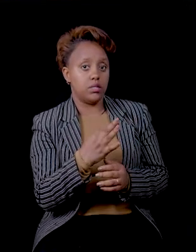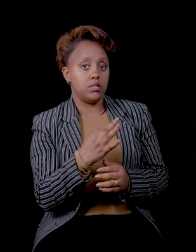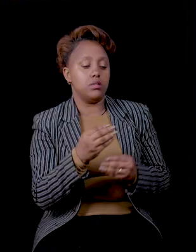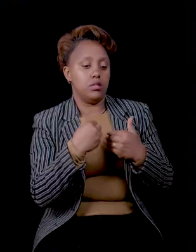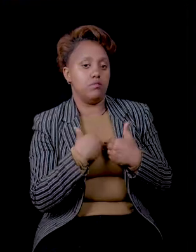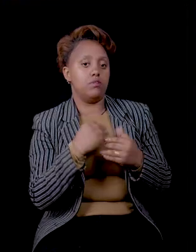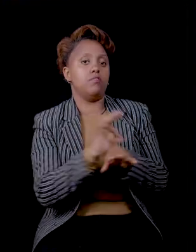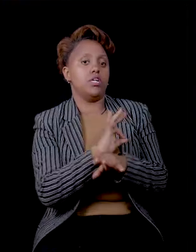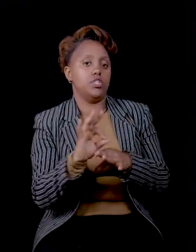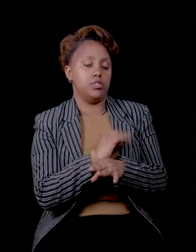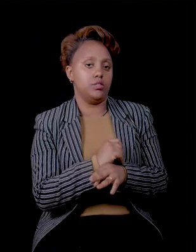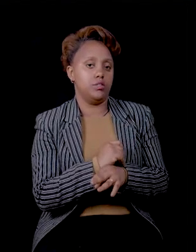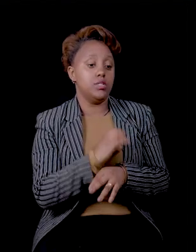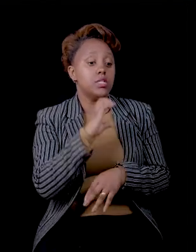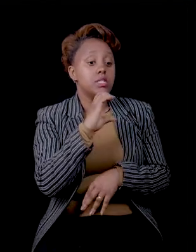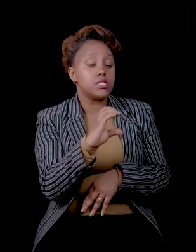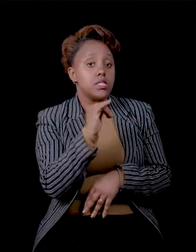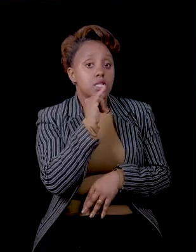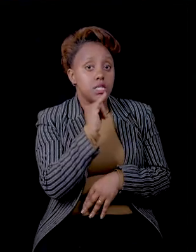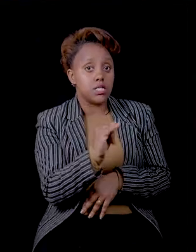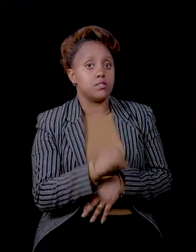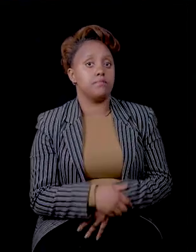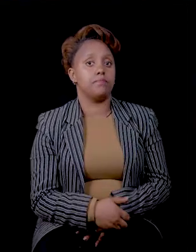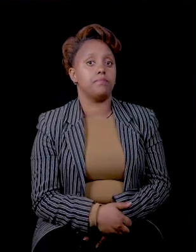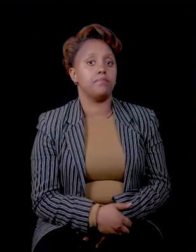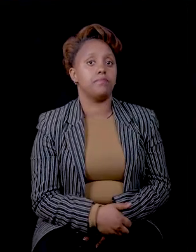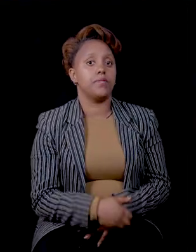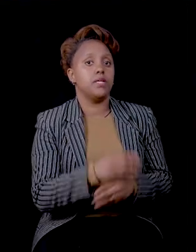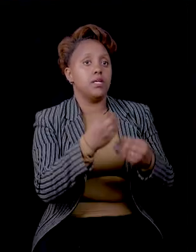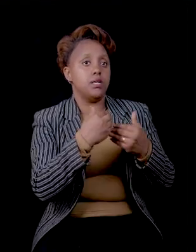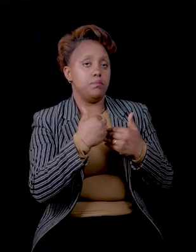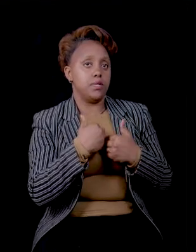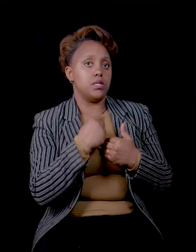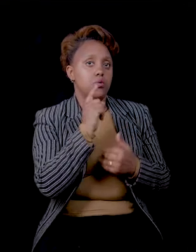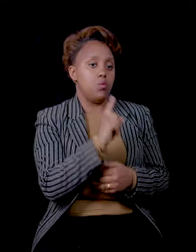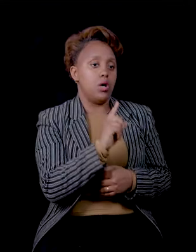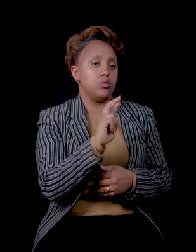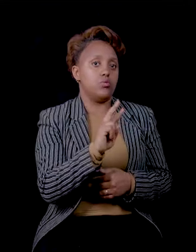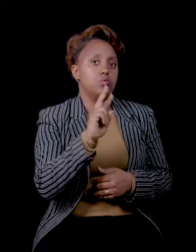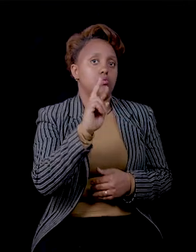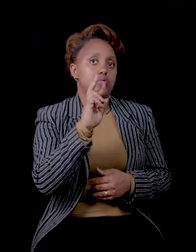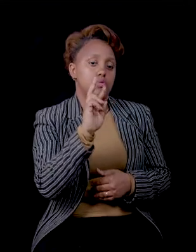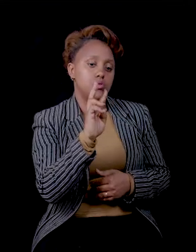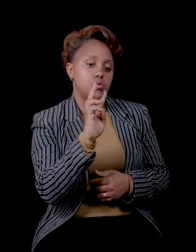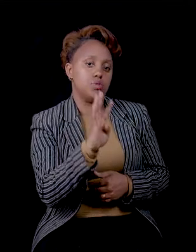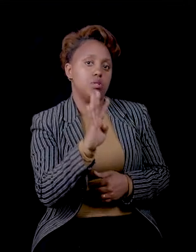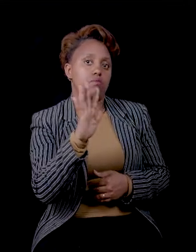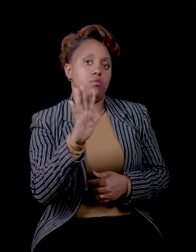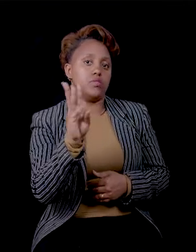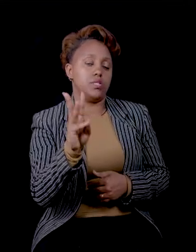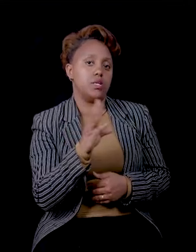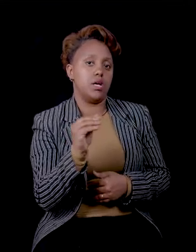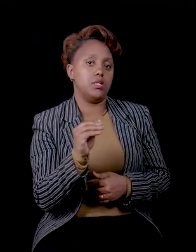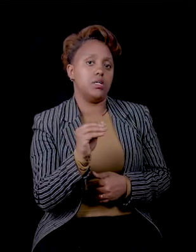are mapped by the given function. C is representing mapping 1, 2, 3, and 4 into 6.